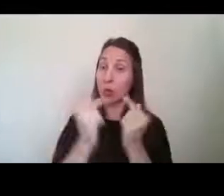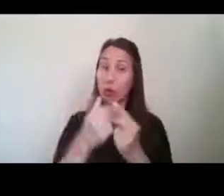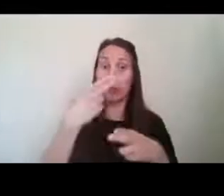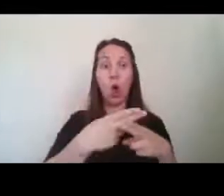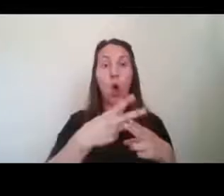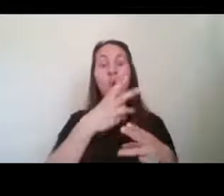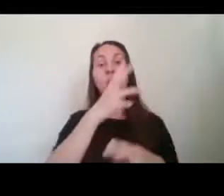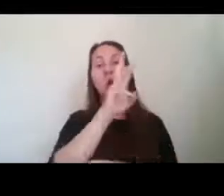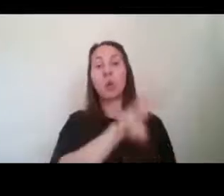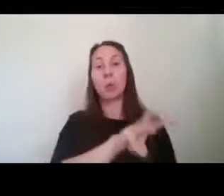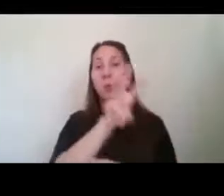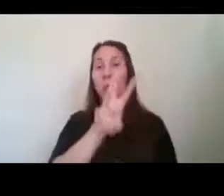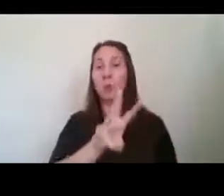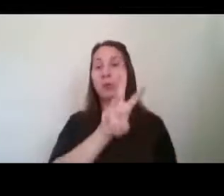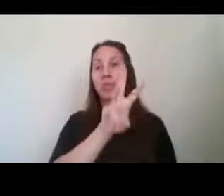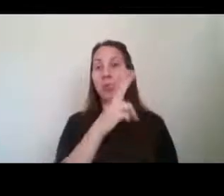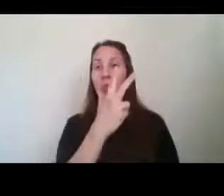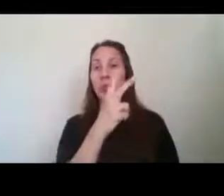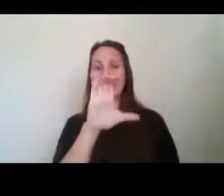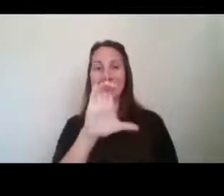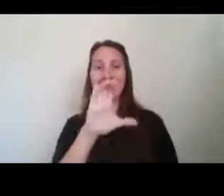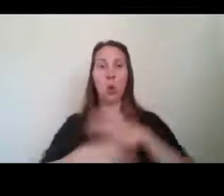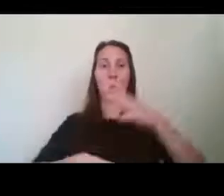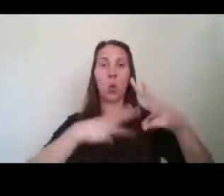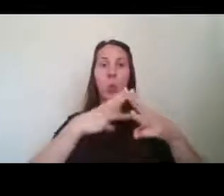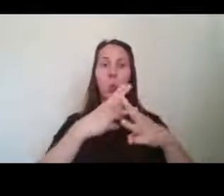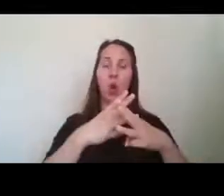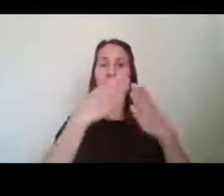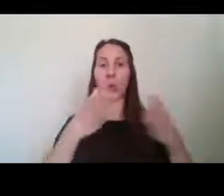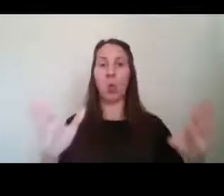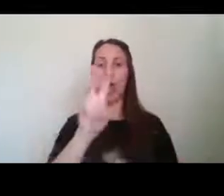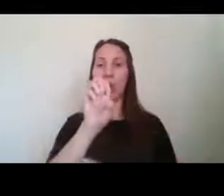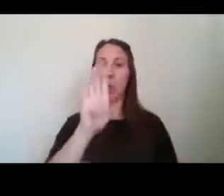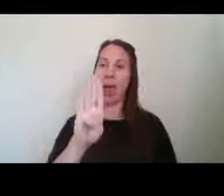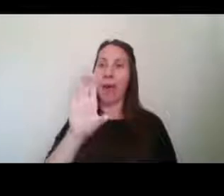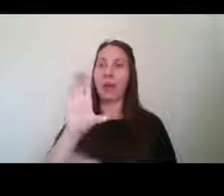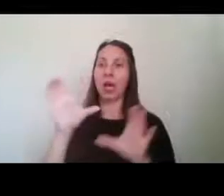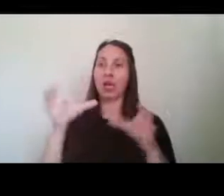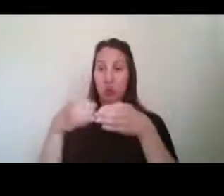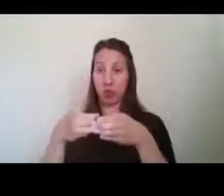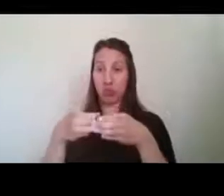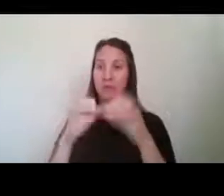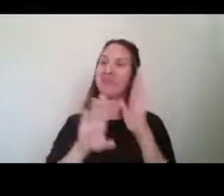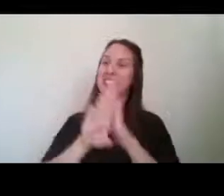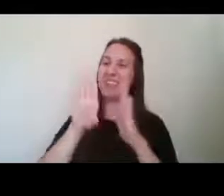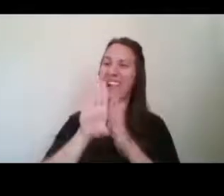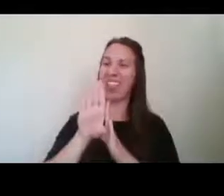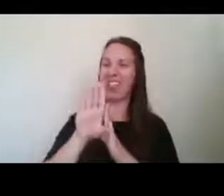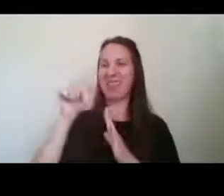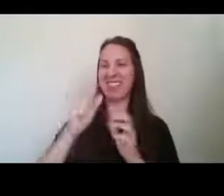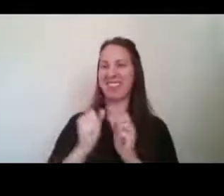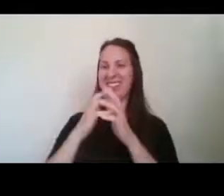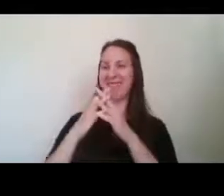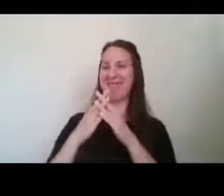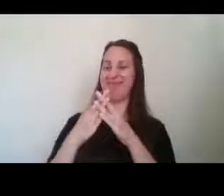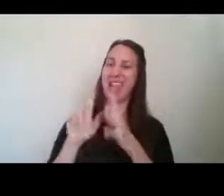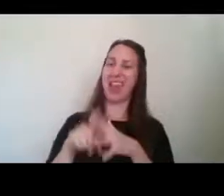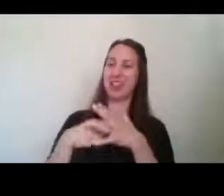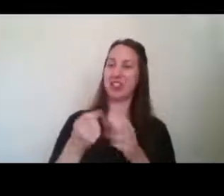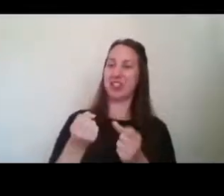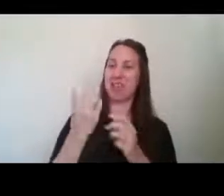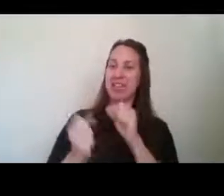Consortium, or W3C, has developed the Web Accessibility Initiative a number of years ago, which has the